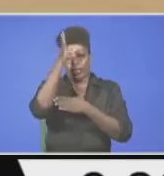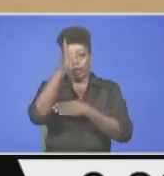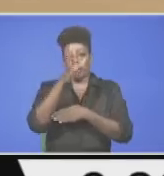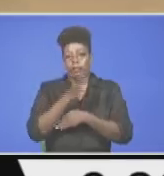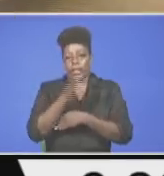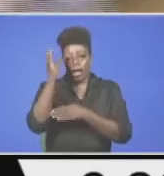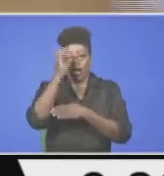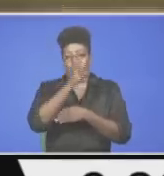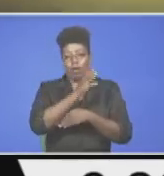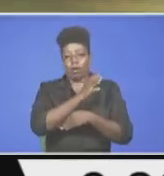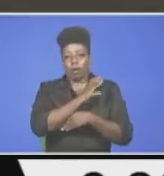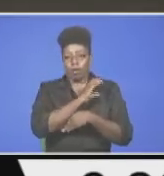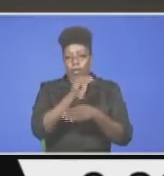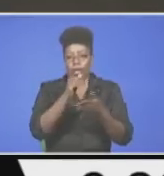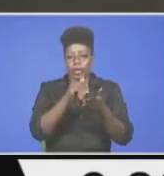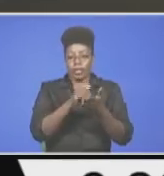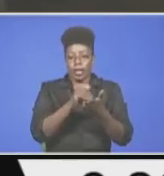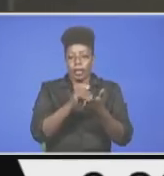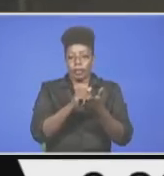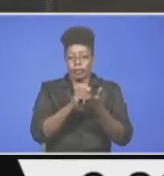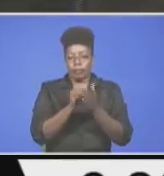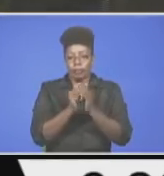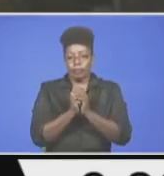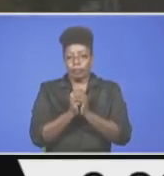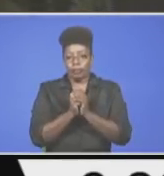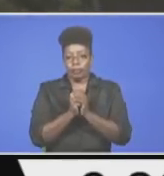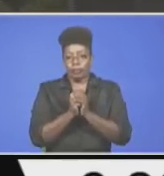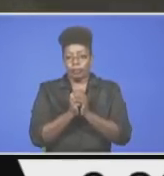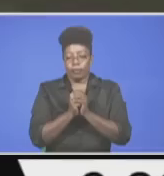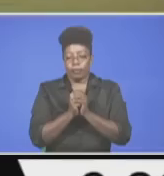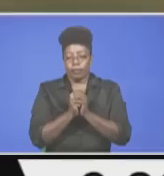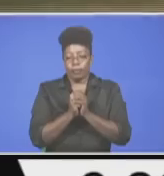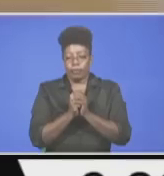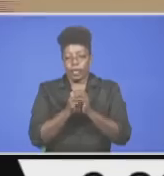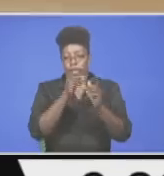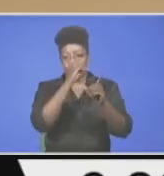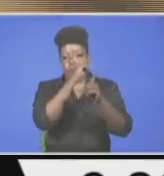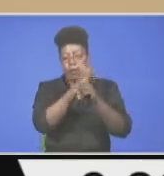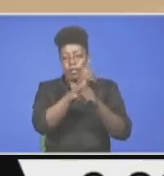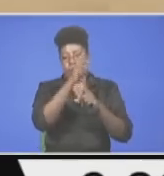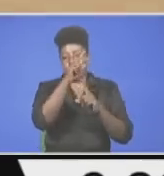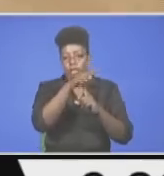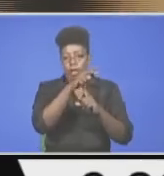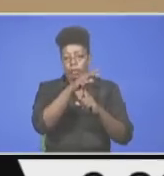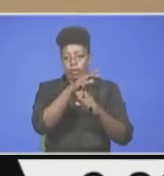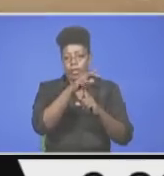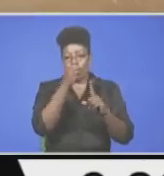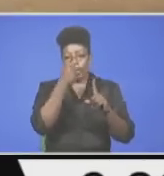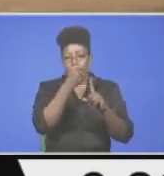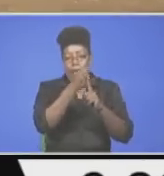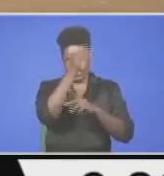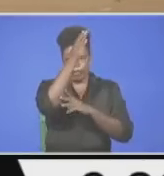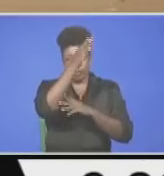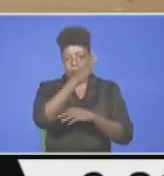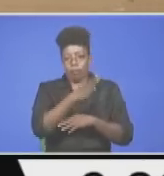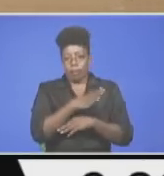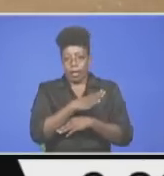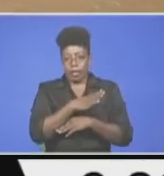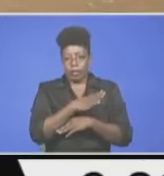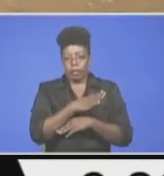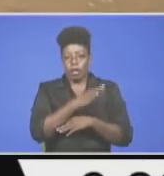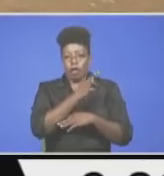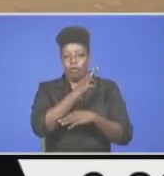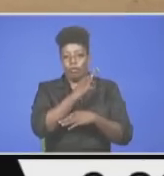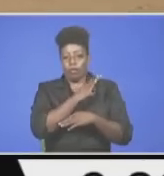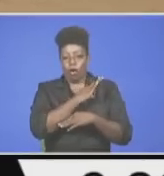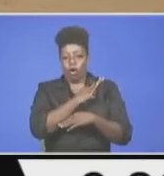Alcott Forbes once again doing it on the mound and at the plate for the defending champion CNS Hitmen. Forbes hit a big solo